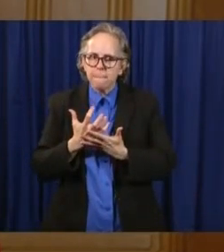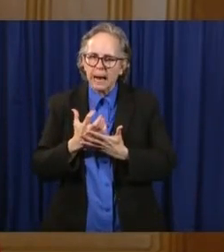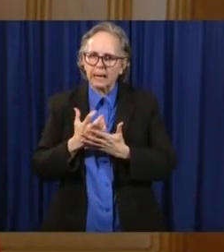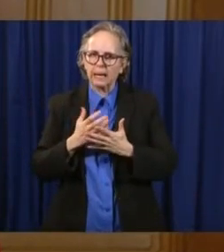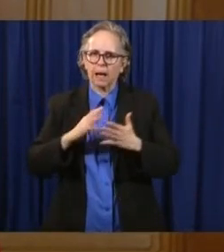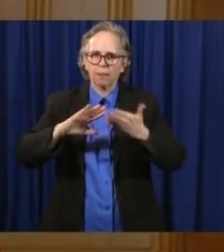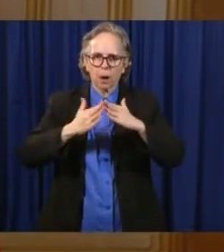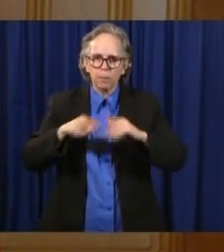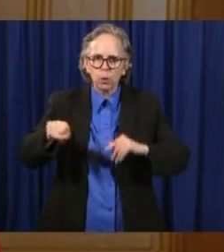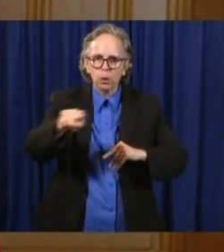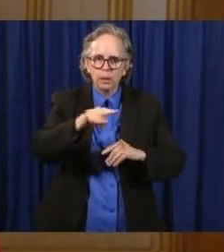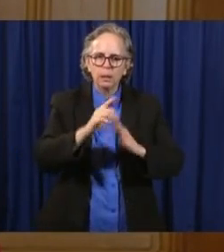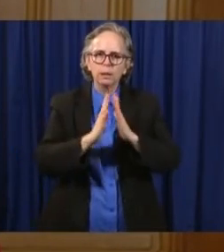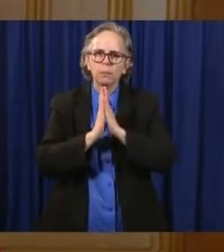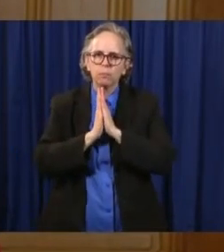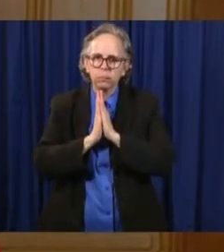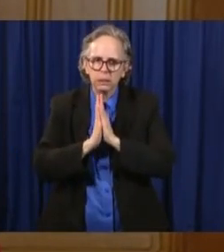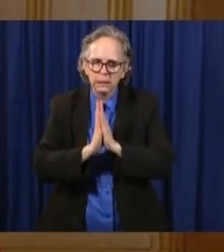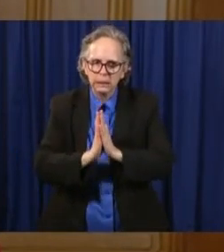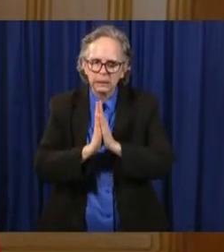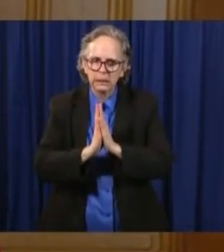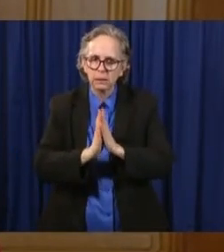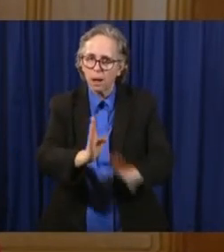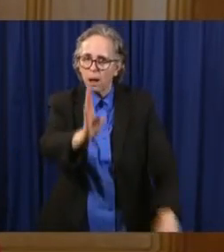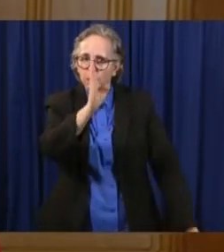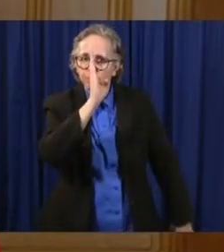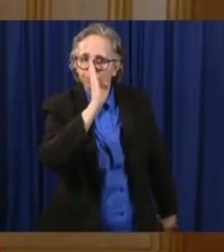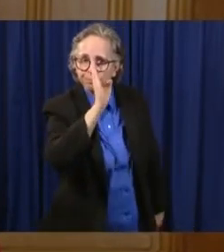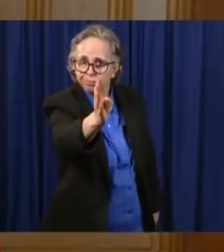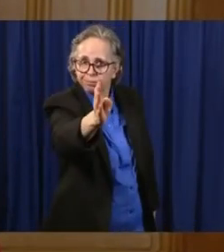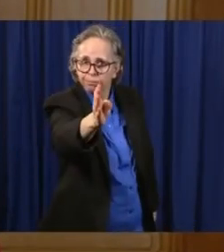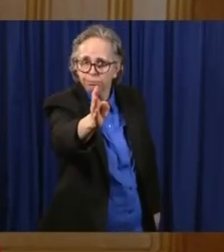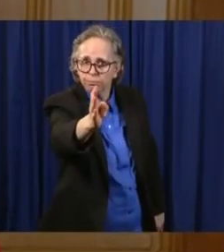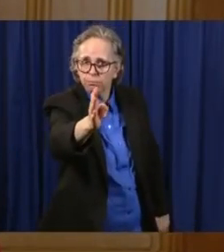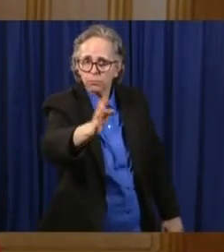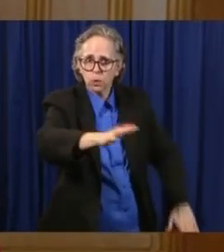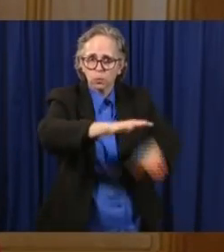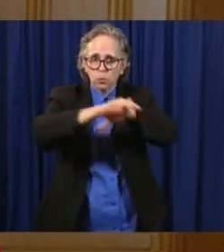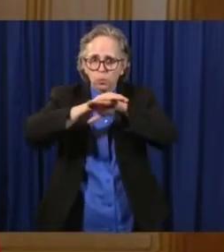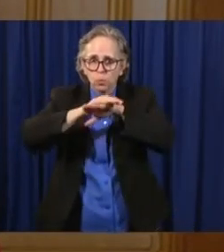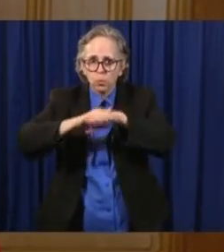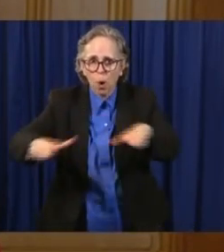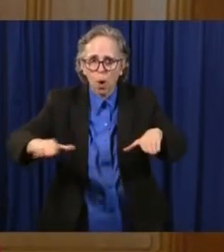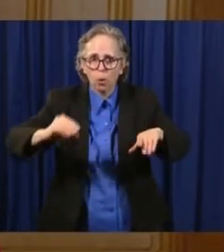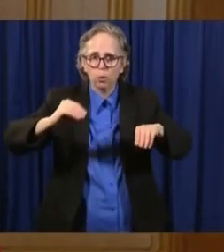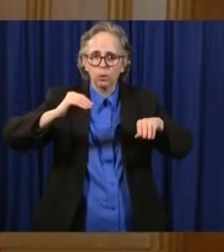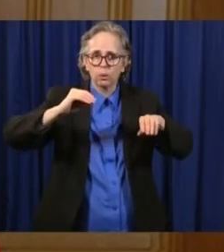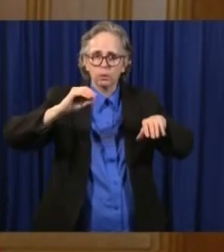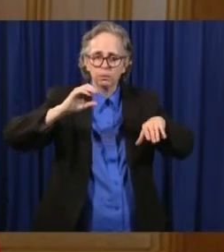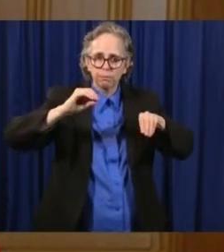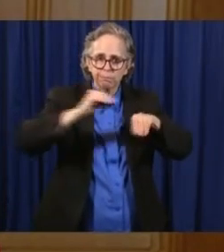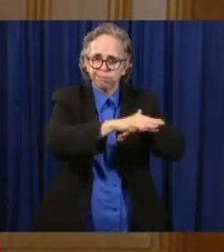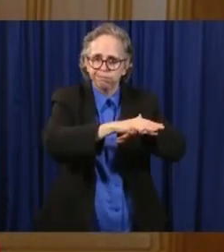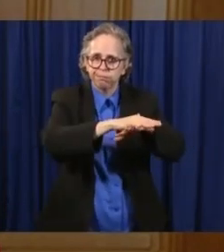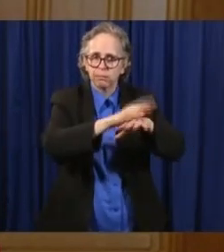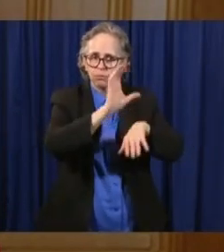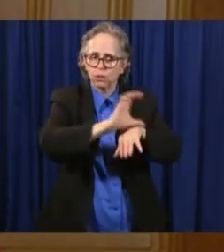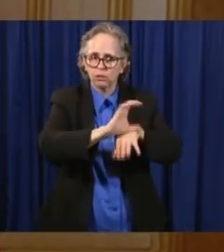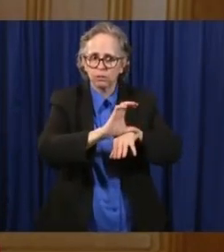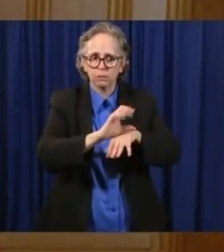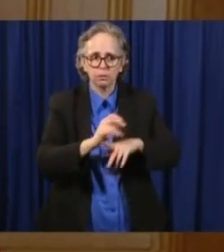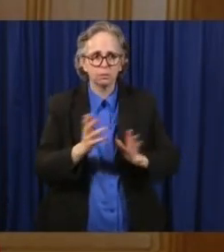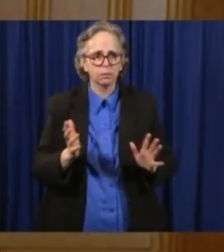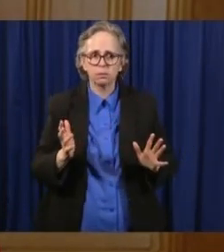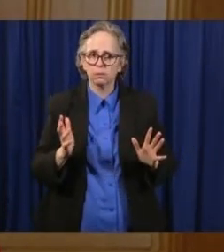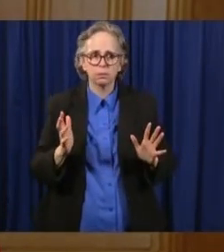And let me just be very direct and blunt. We're not going to interfere with your